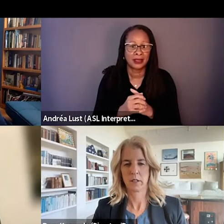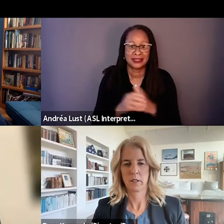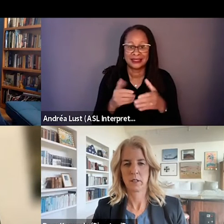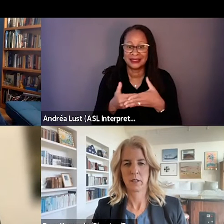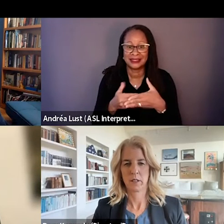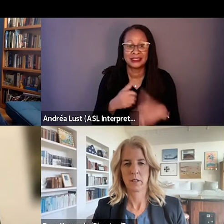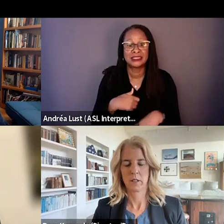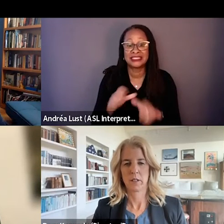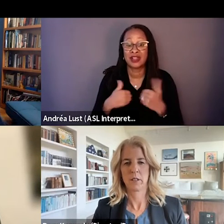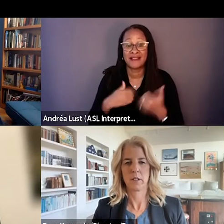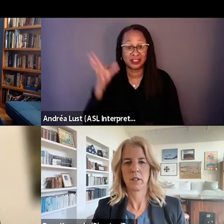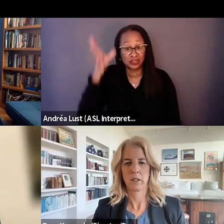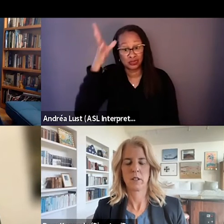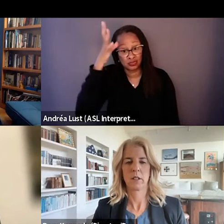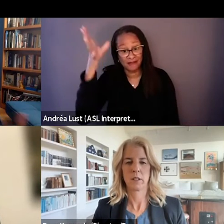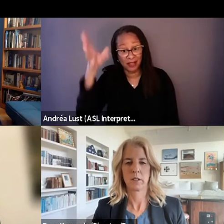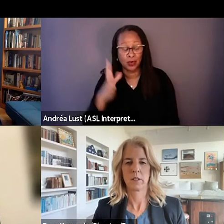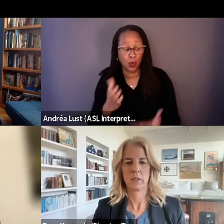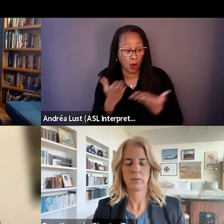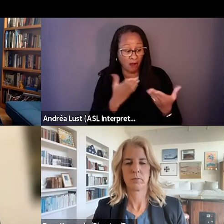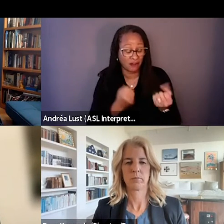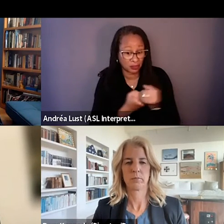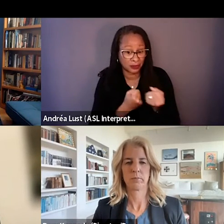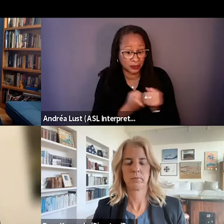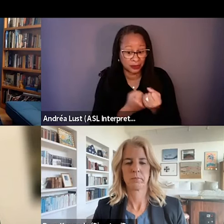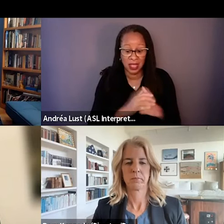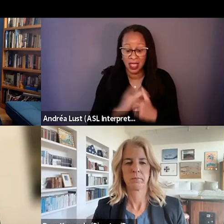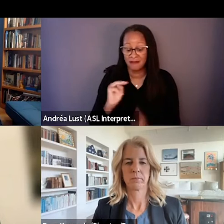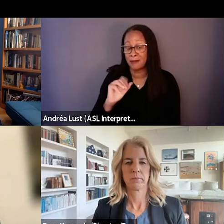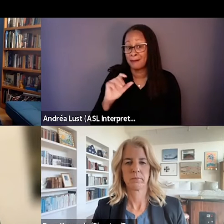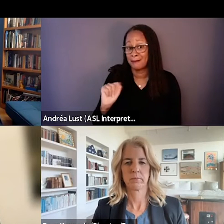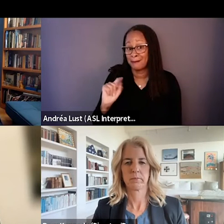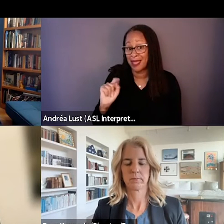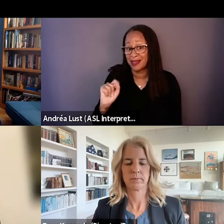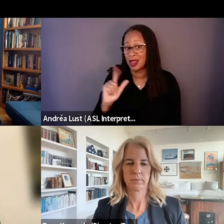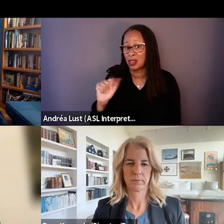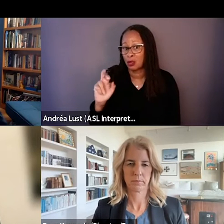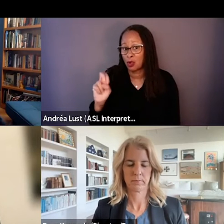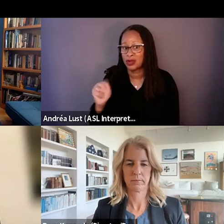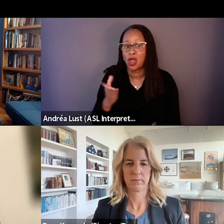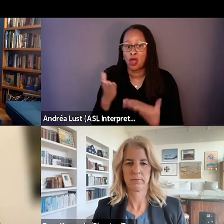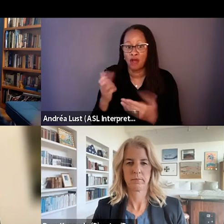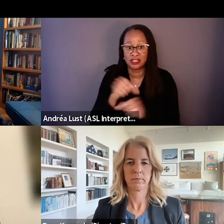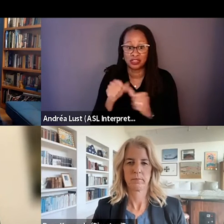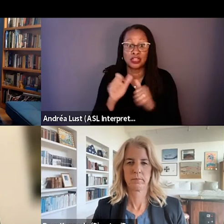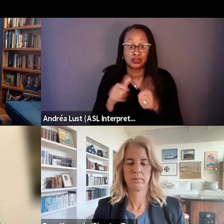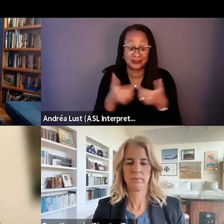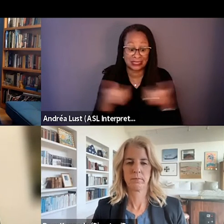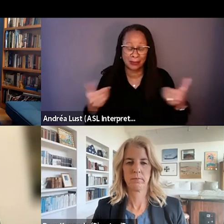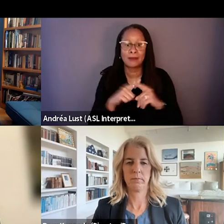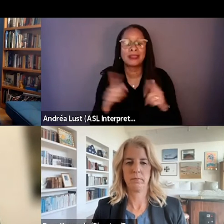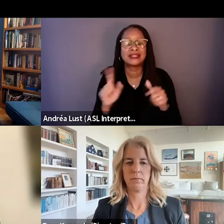his grandfather who offered that support. For Matt and Lauren, of course, they had each other and it could have driven a wedge between them, but it brought them